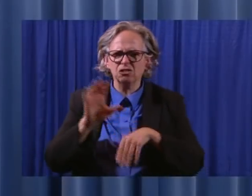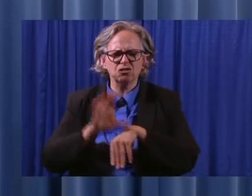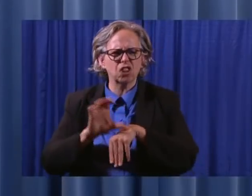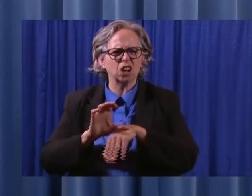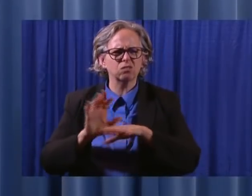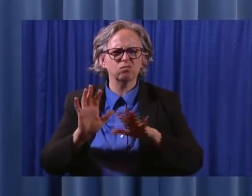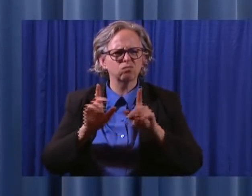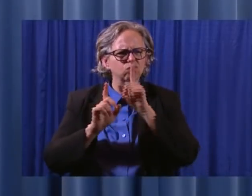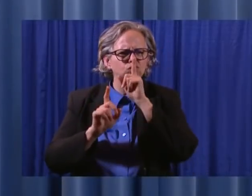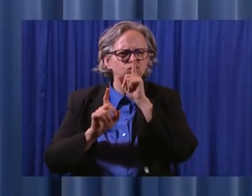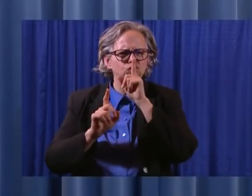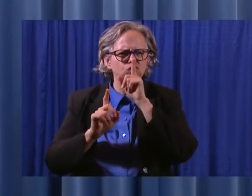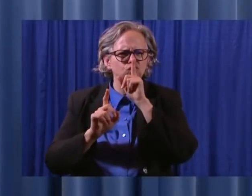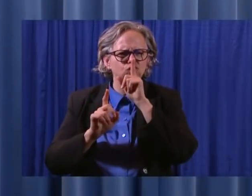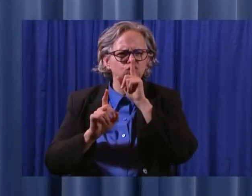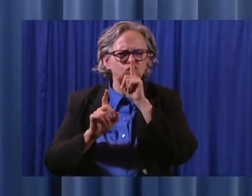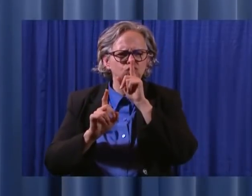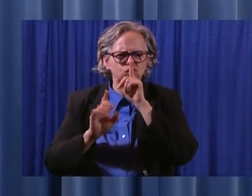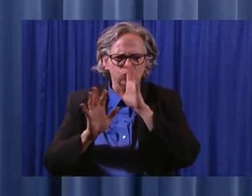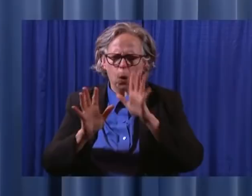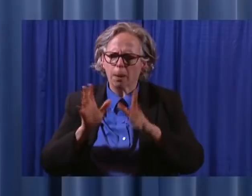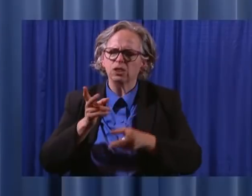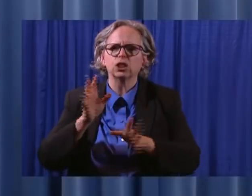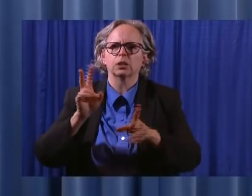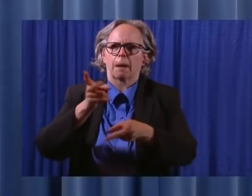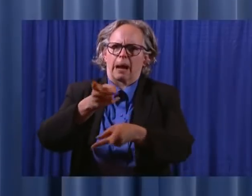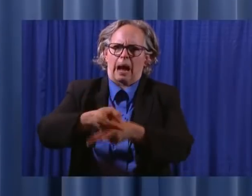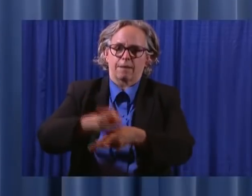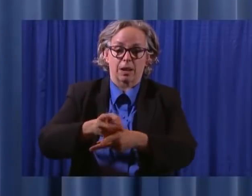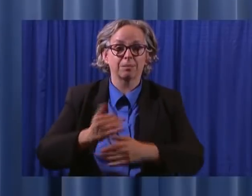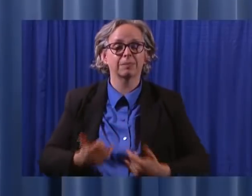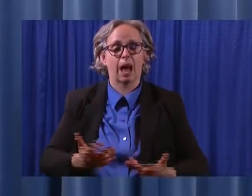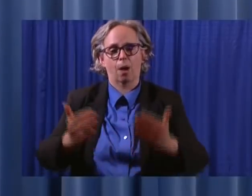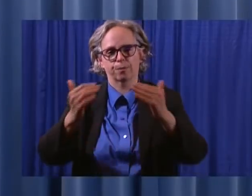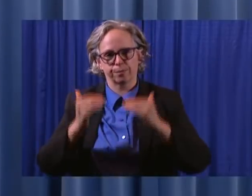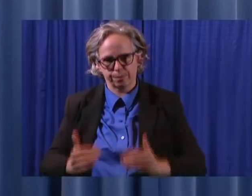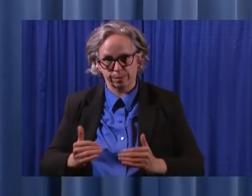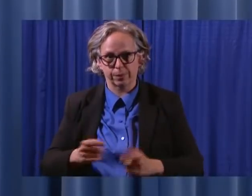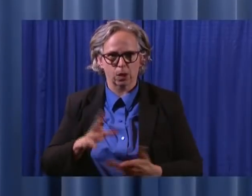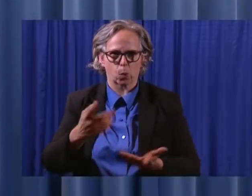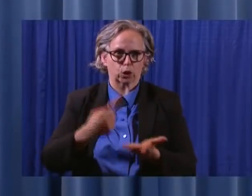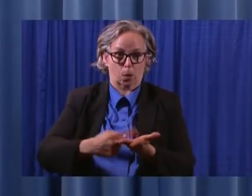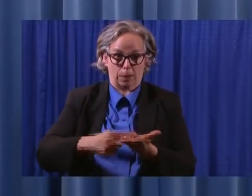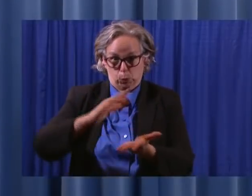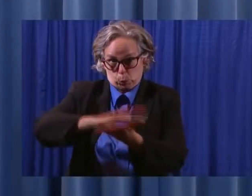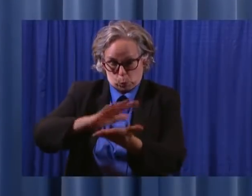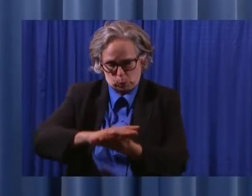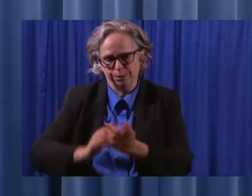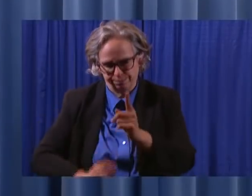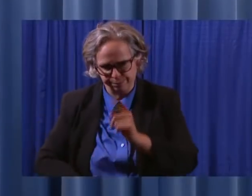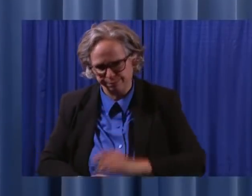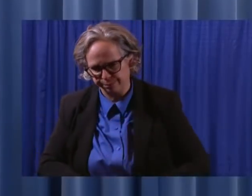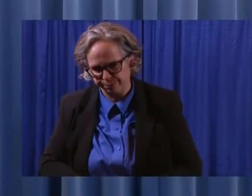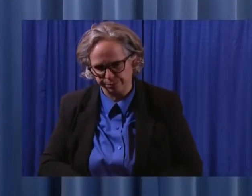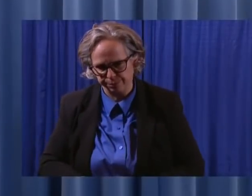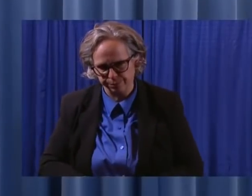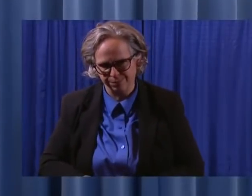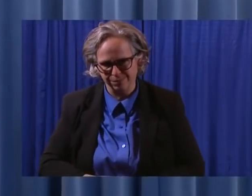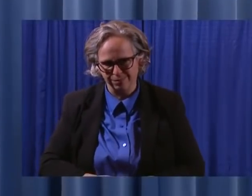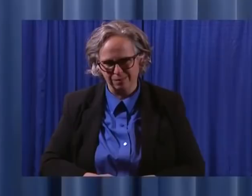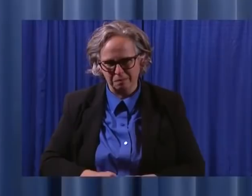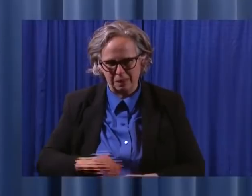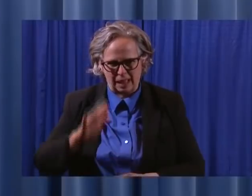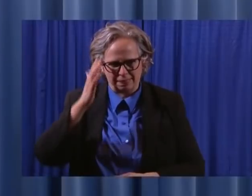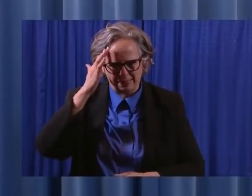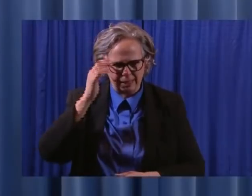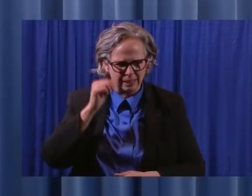people to be careful. As far as schools, as I said, I think it was yesterday, I said I